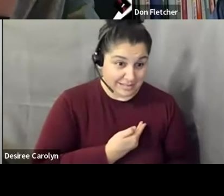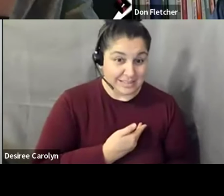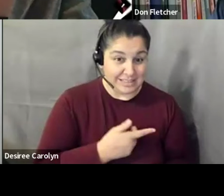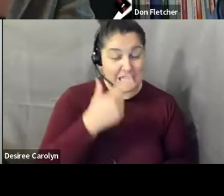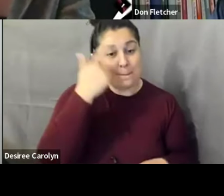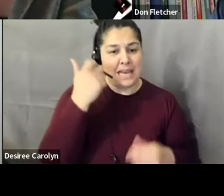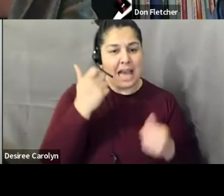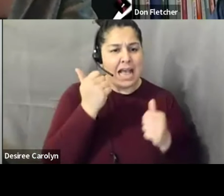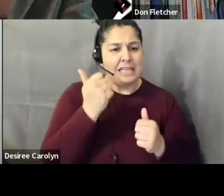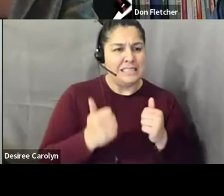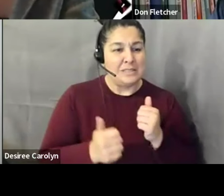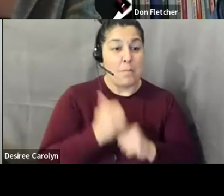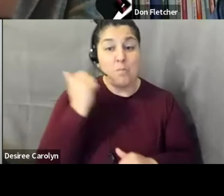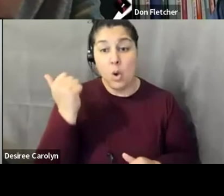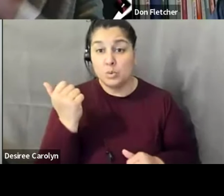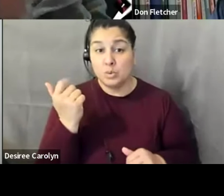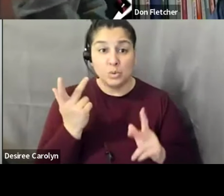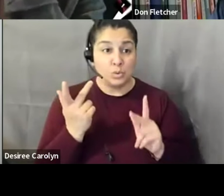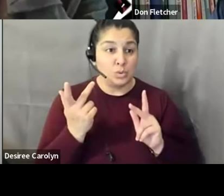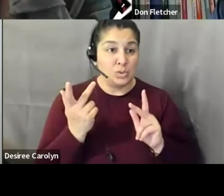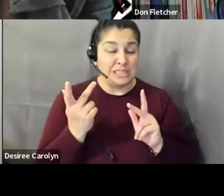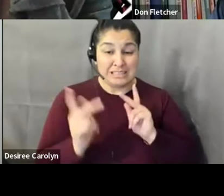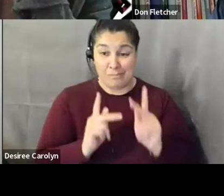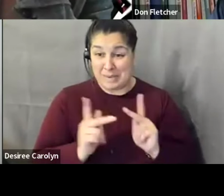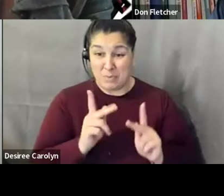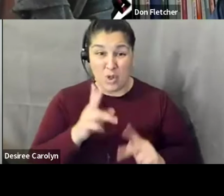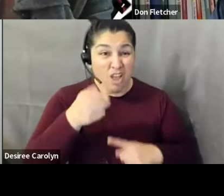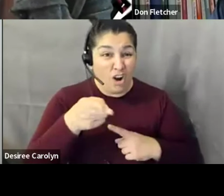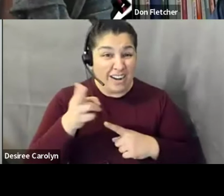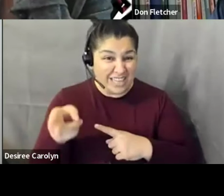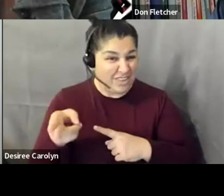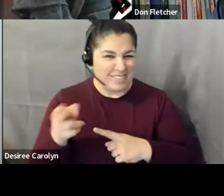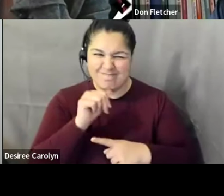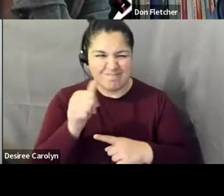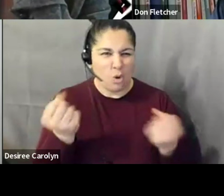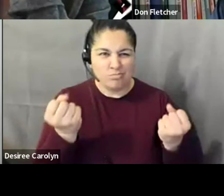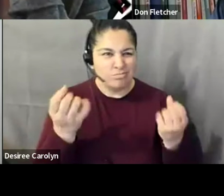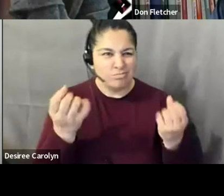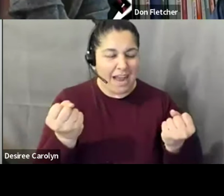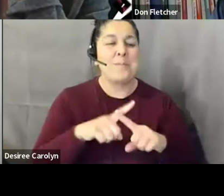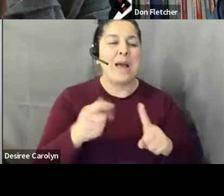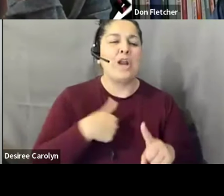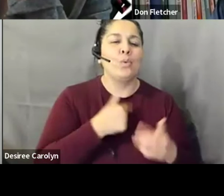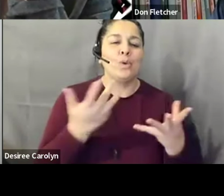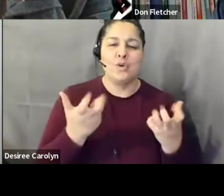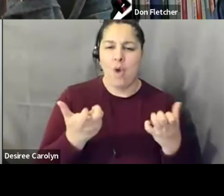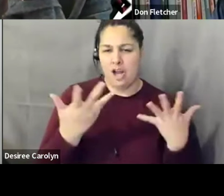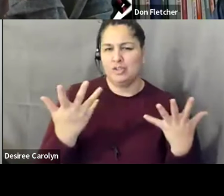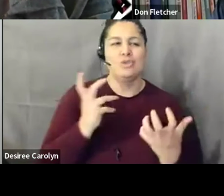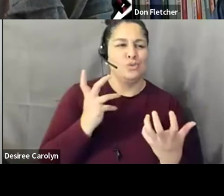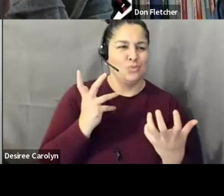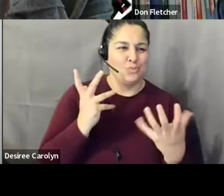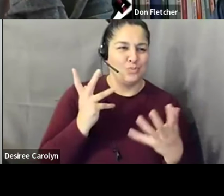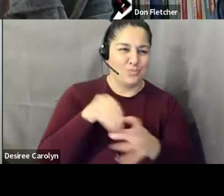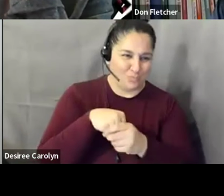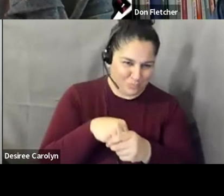vast majority of people who are hard of hearing don't use ASL, but we want to be inclusive and accommodating. So thank you, MODDHH, for